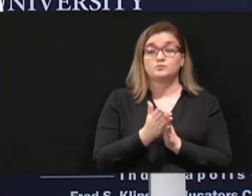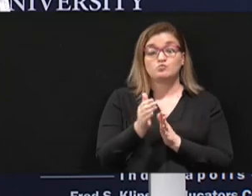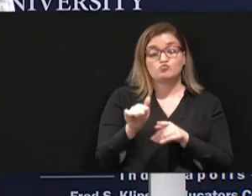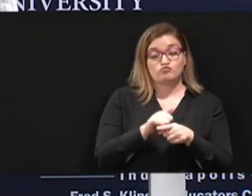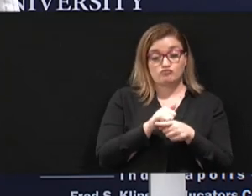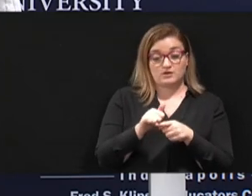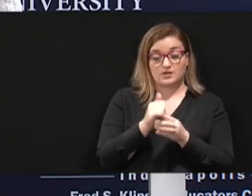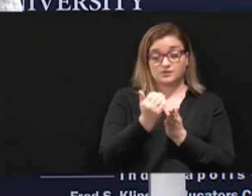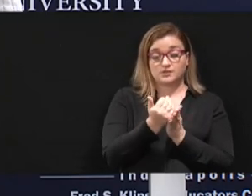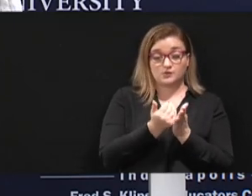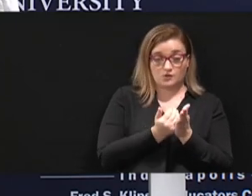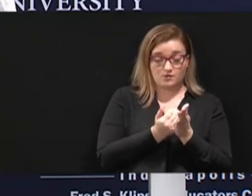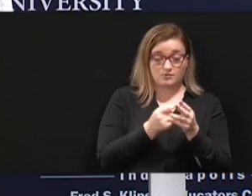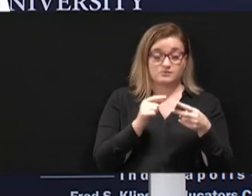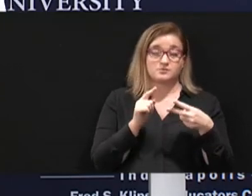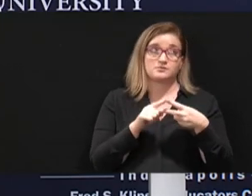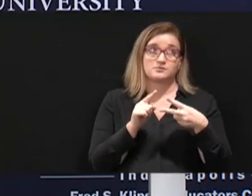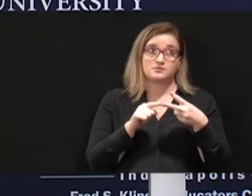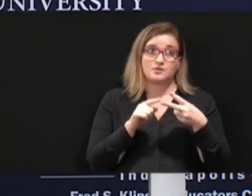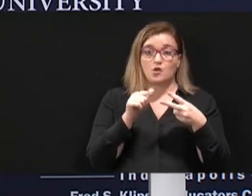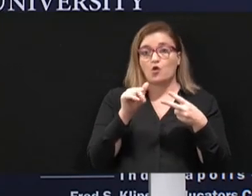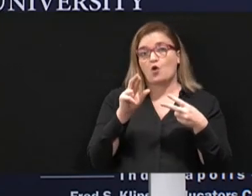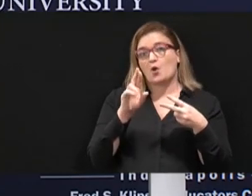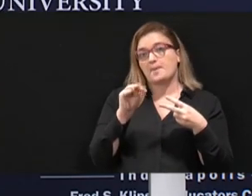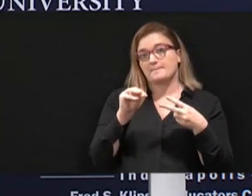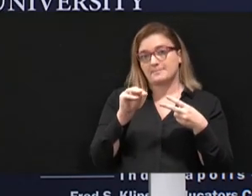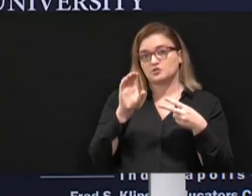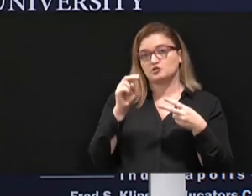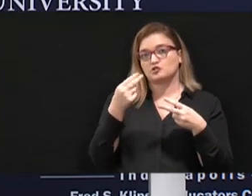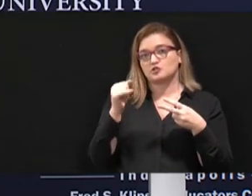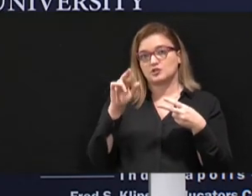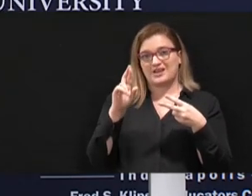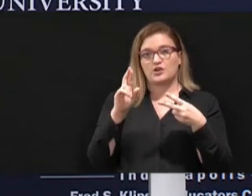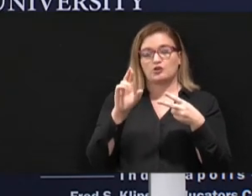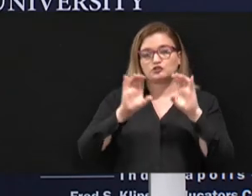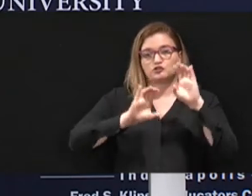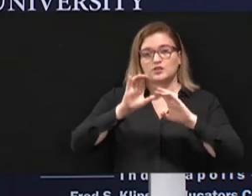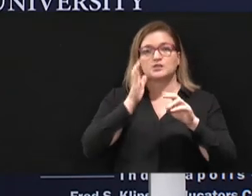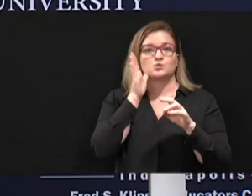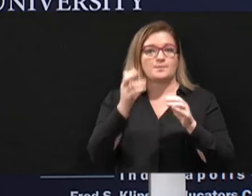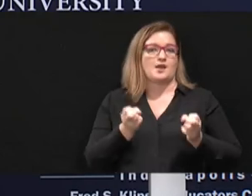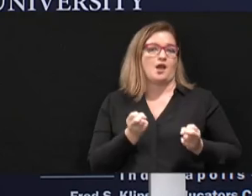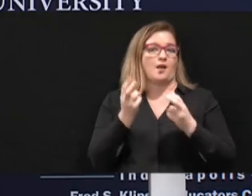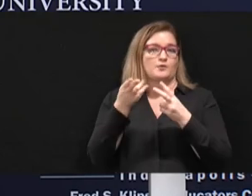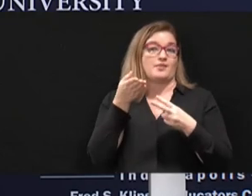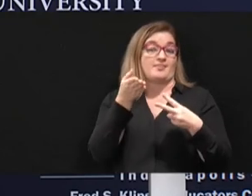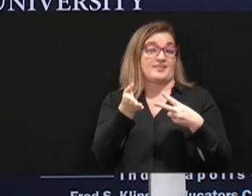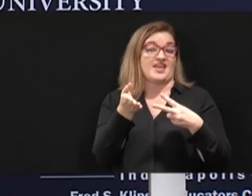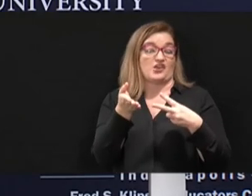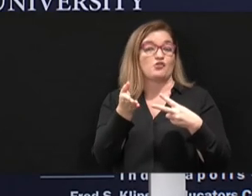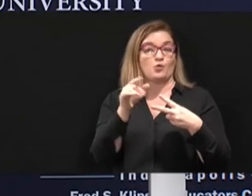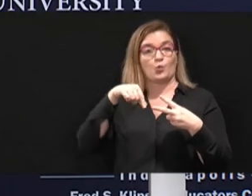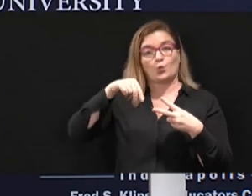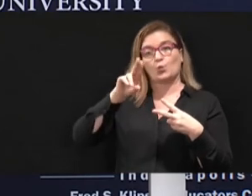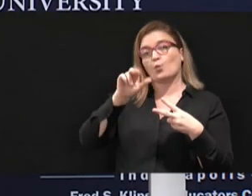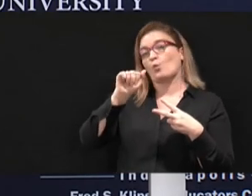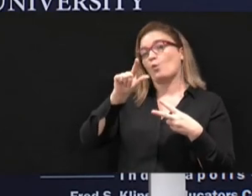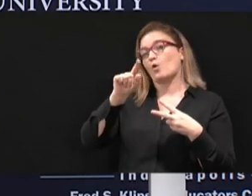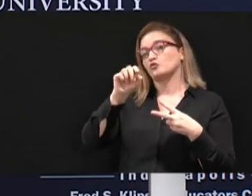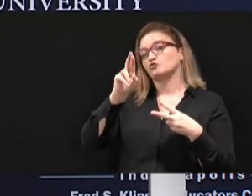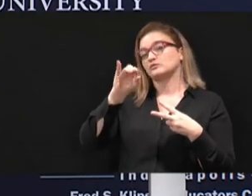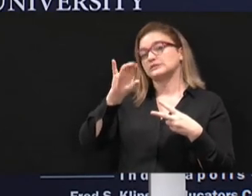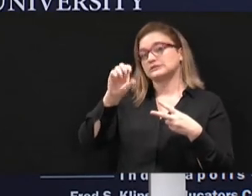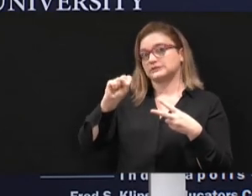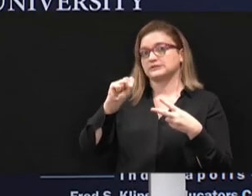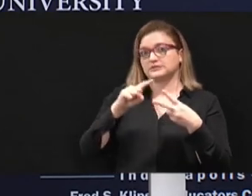the armchair chats will be uploaded there. And then all of your quizzes, they'll just come in announcements at the end of the day.